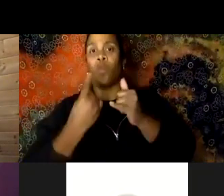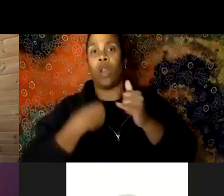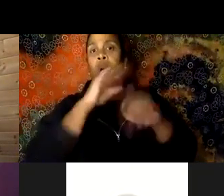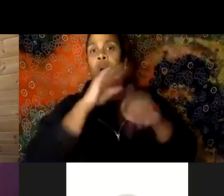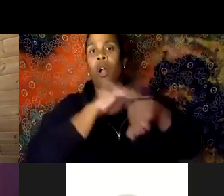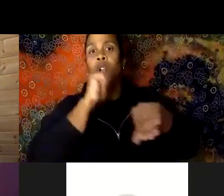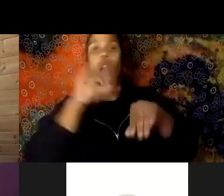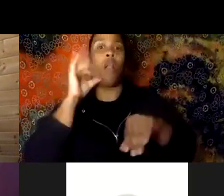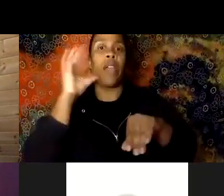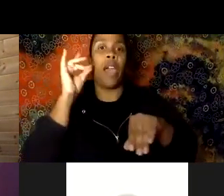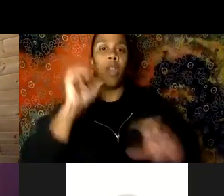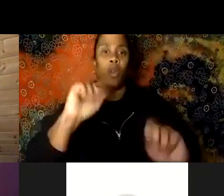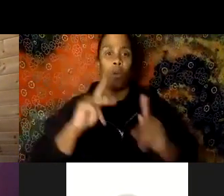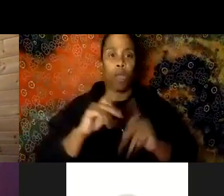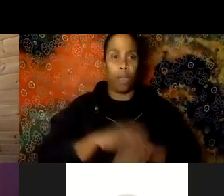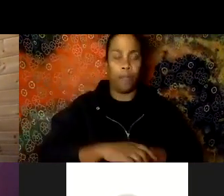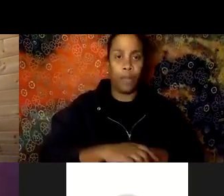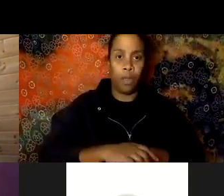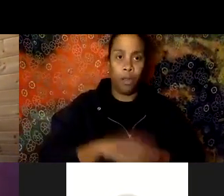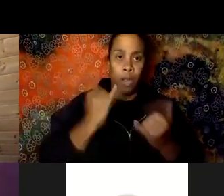so the shift witch and then Susy.